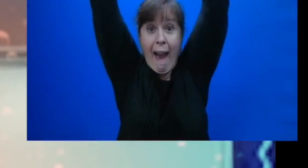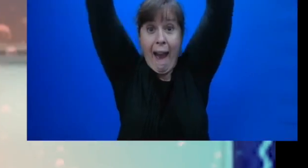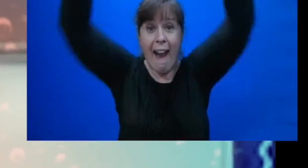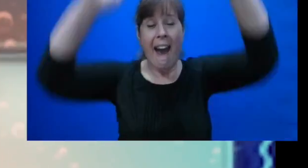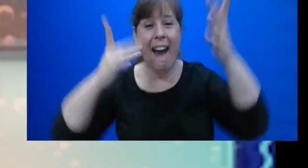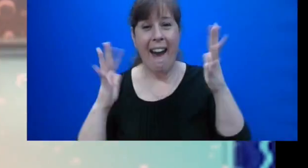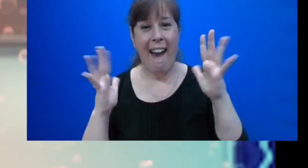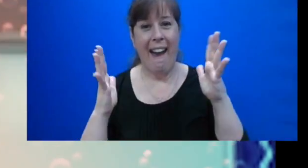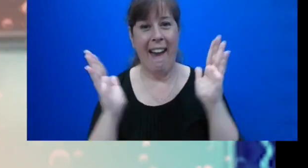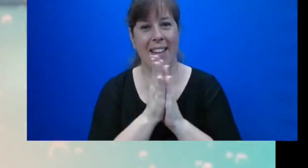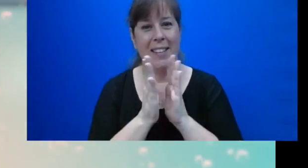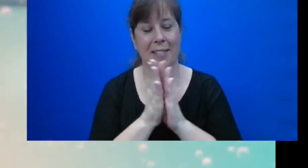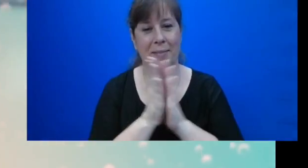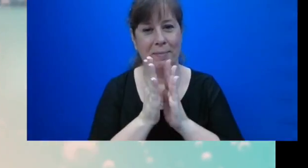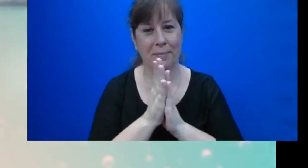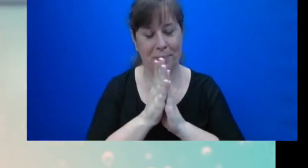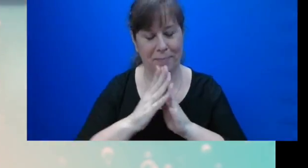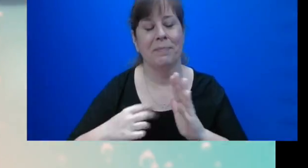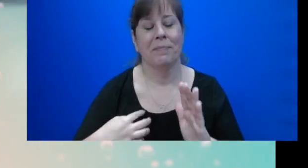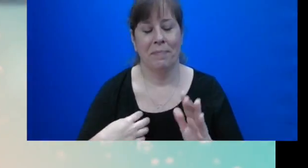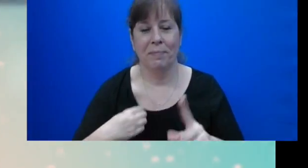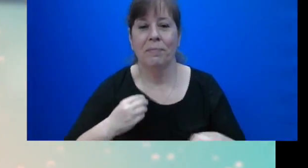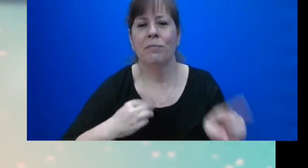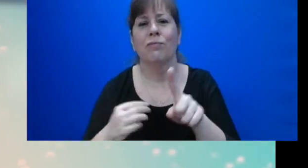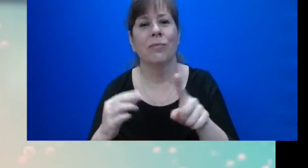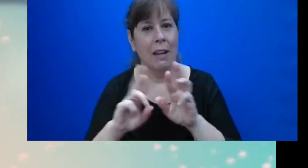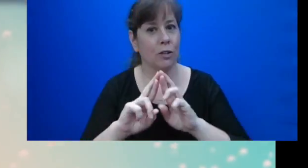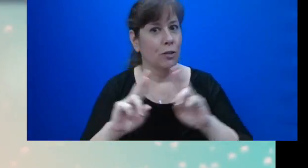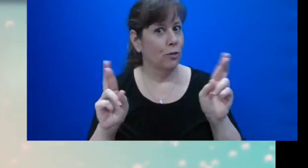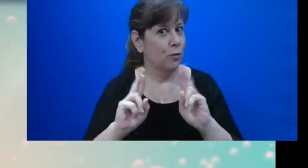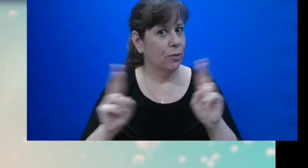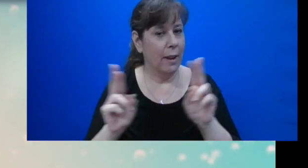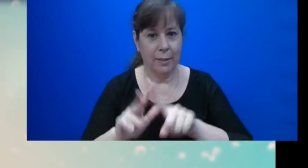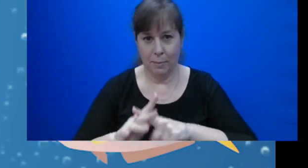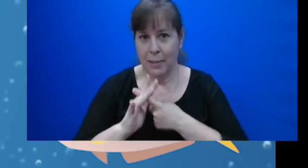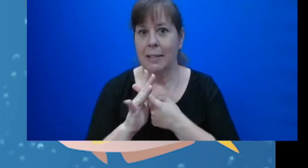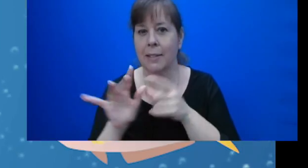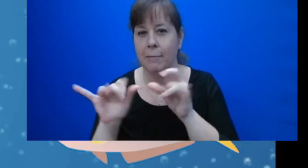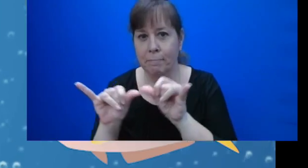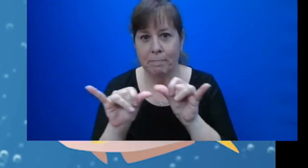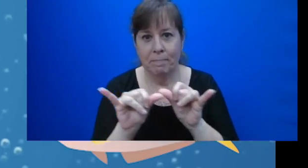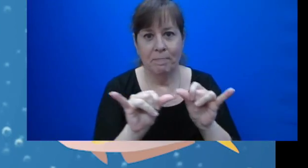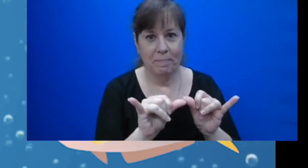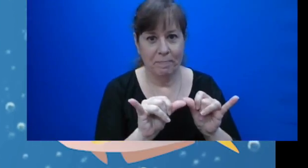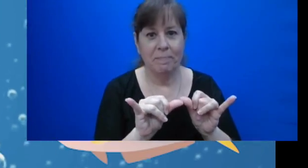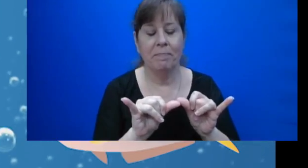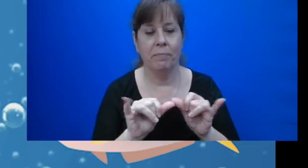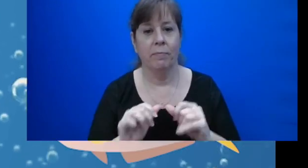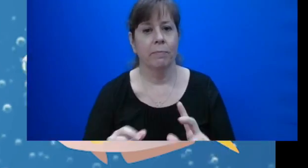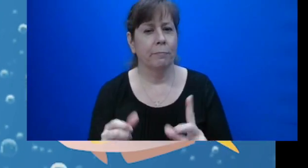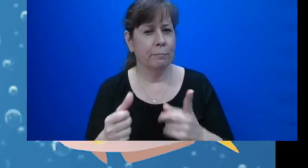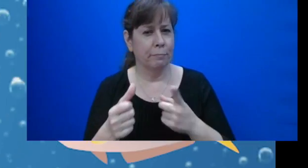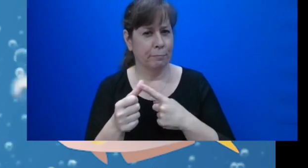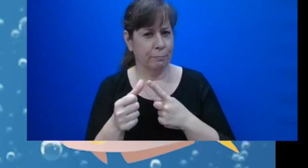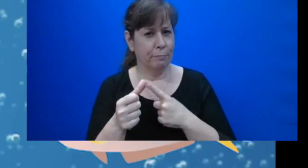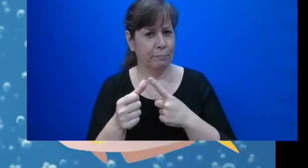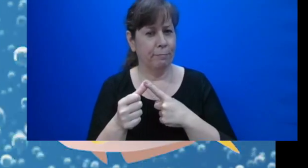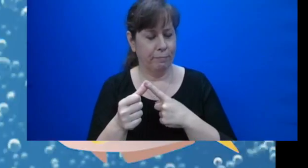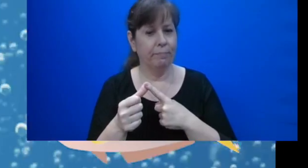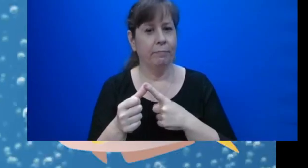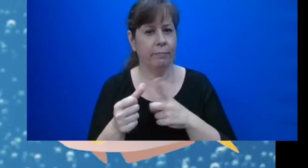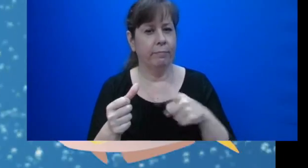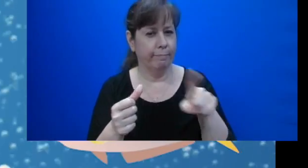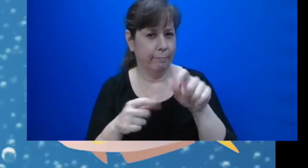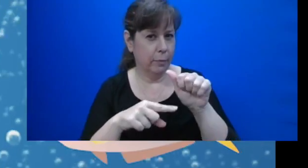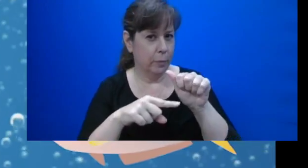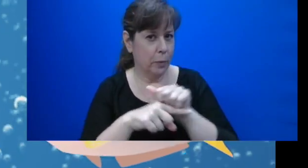Great job! You guys are ready to begin measuring. First, we're going to